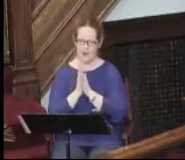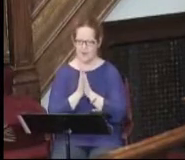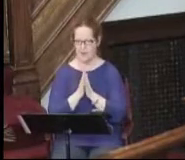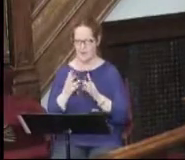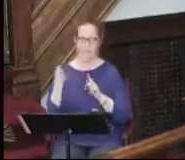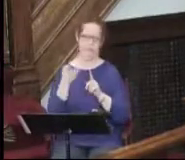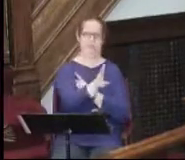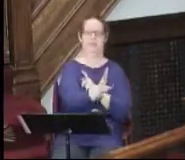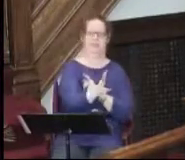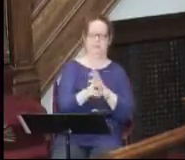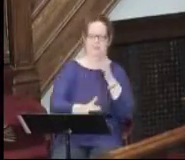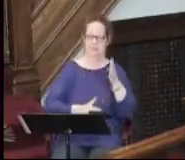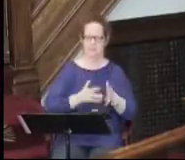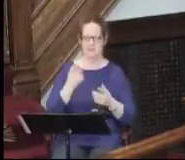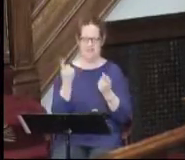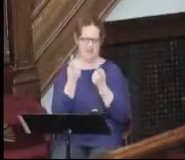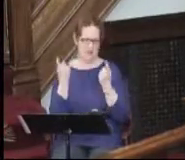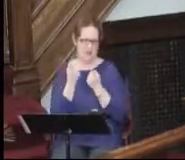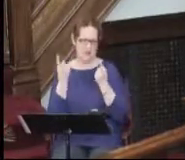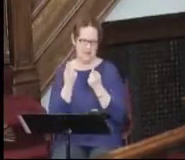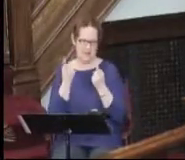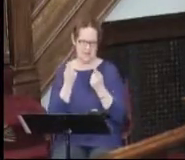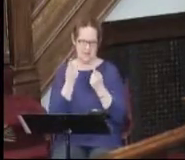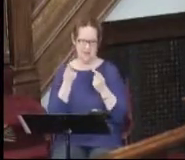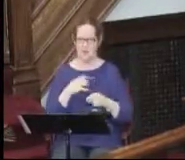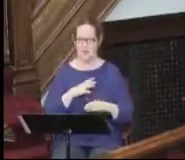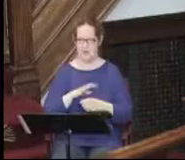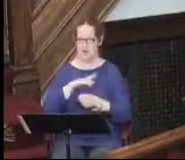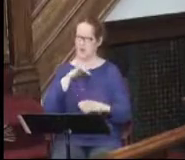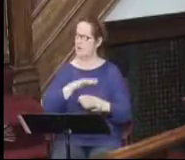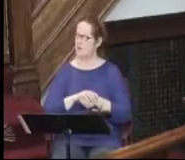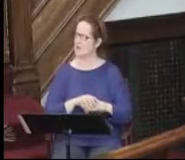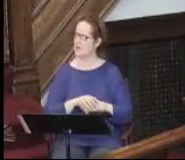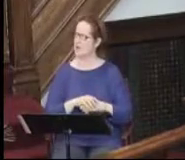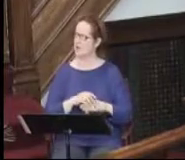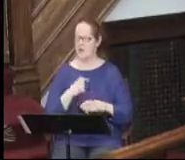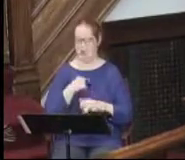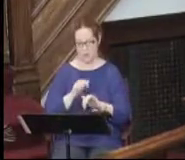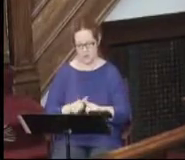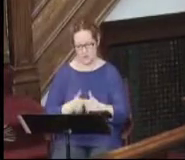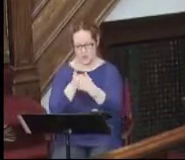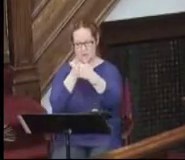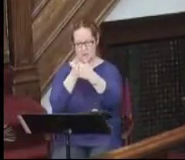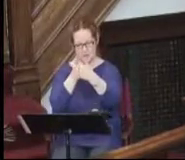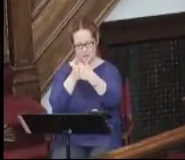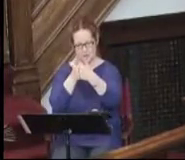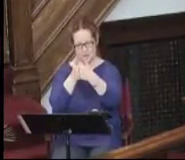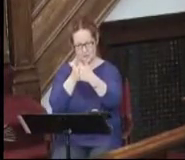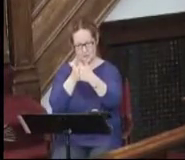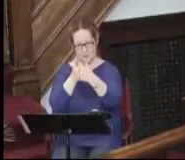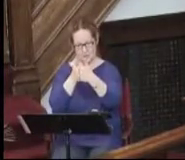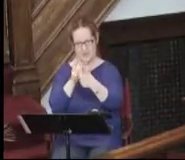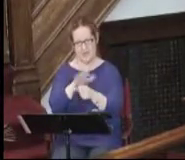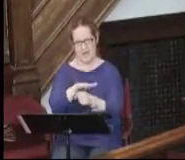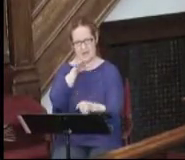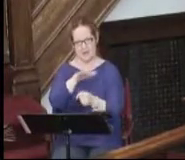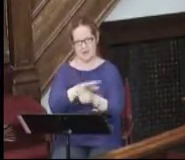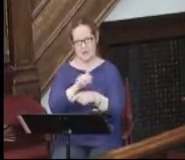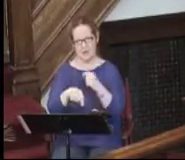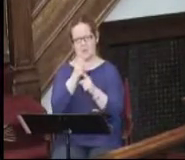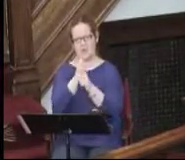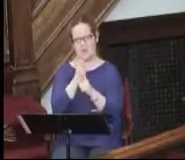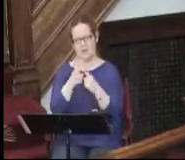you know, or, you know, something like that that we'd get angry about. And I want to challenge you to be angry about the right